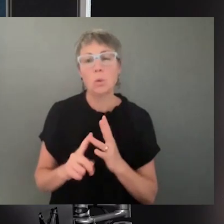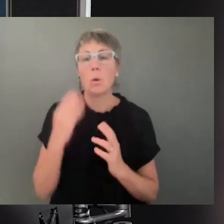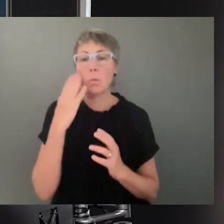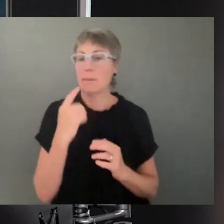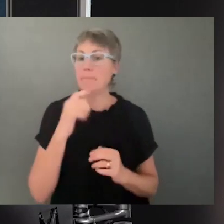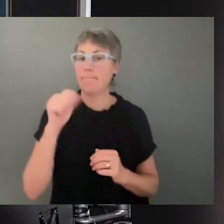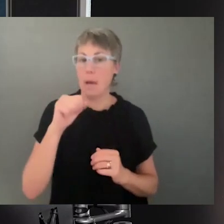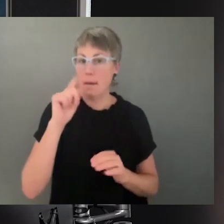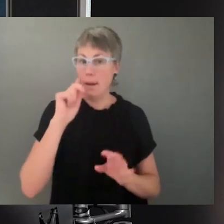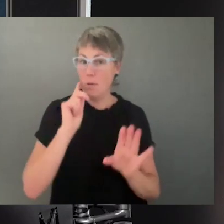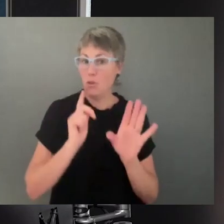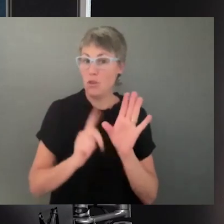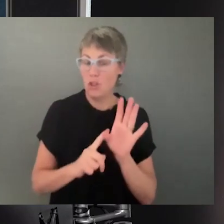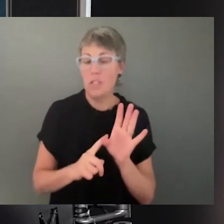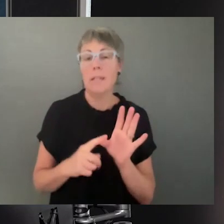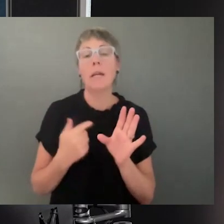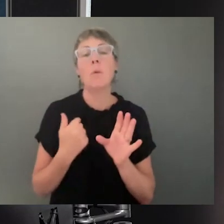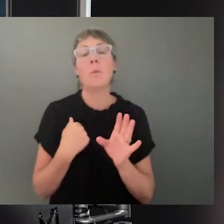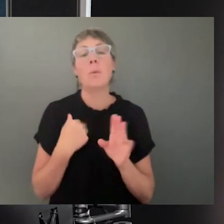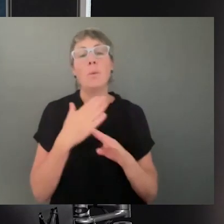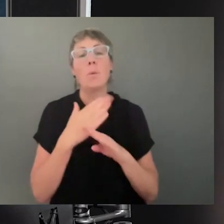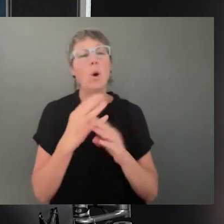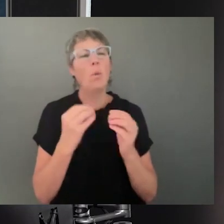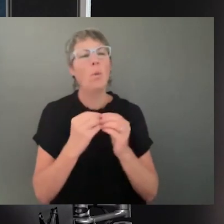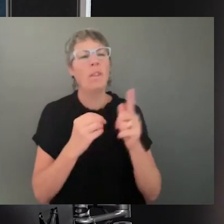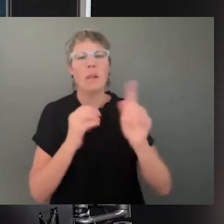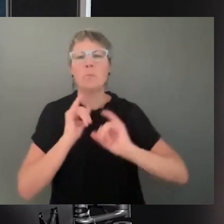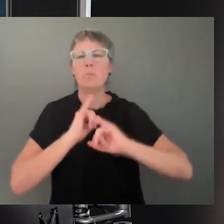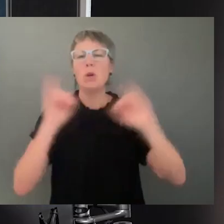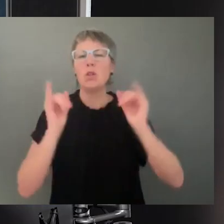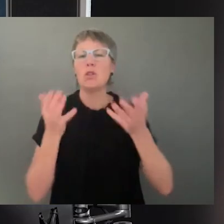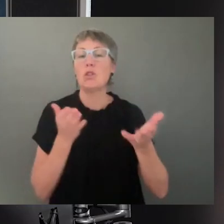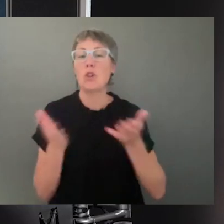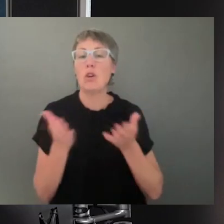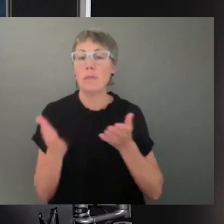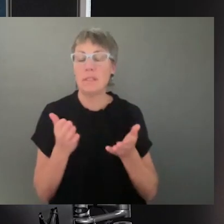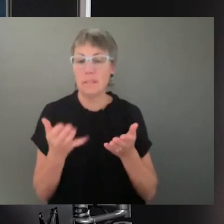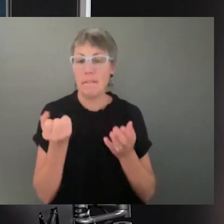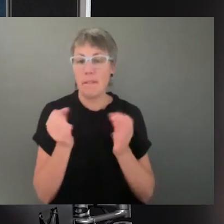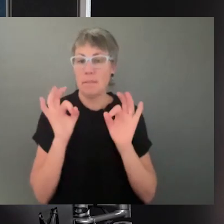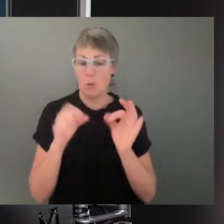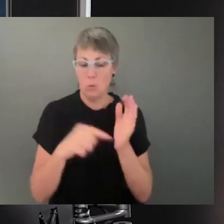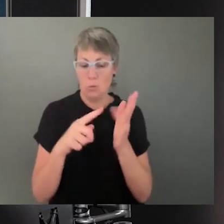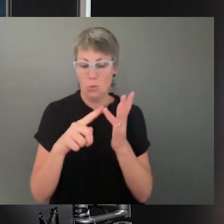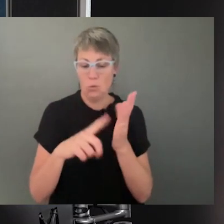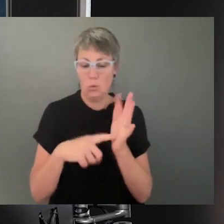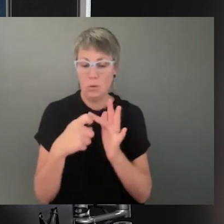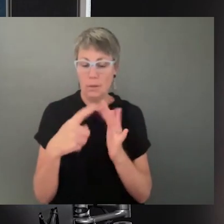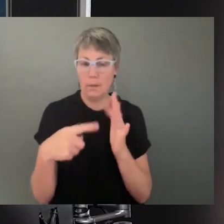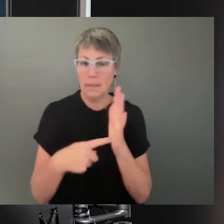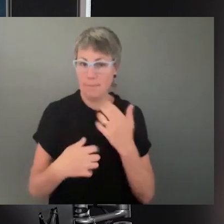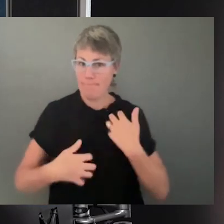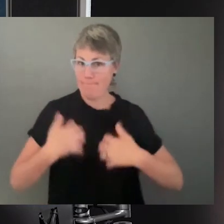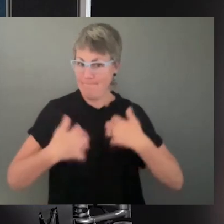on International Day of Persons with Disability in 2024, we actually launched with the National Emergency Management Agency the